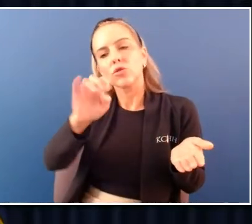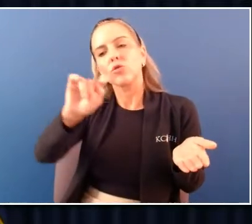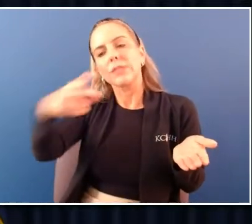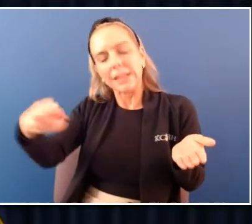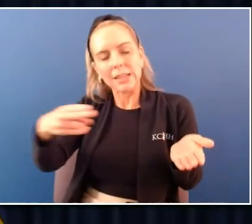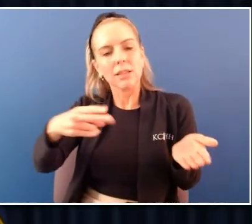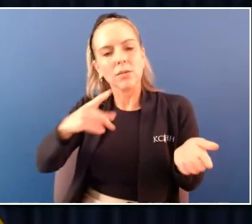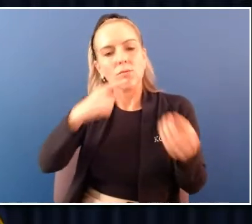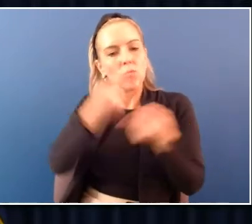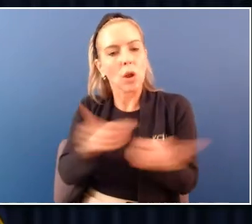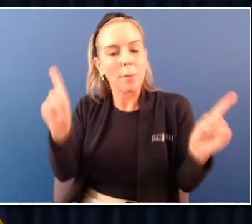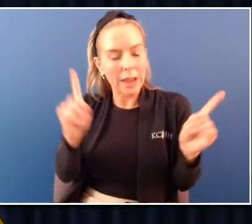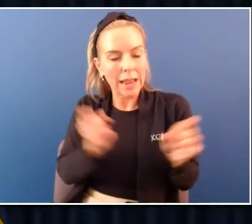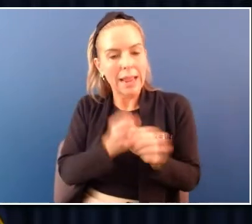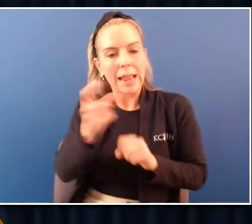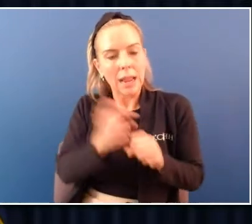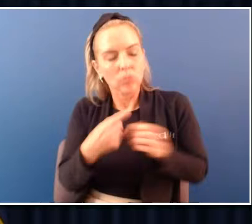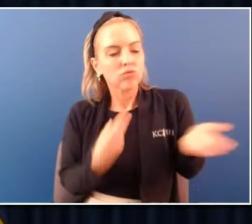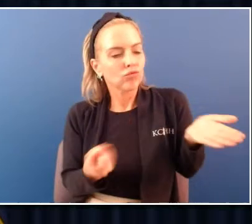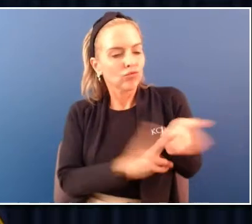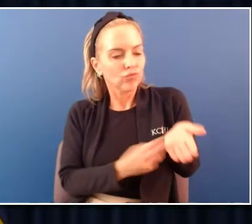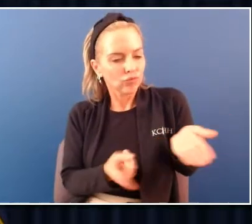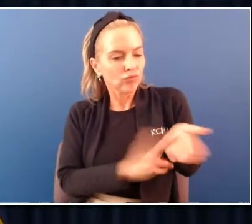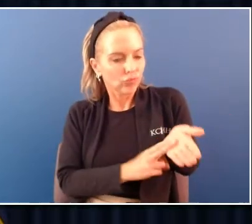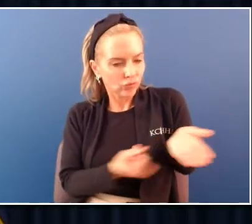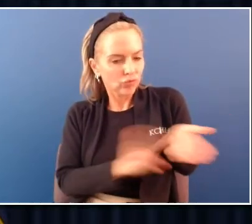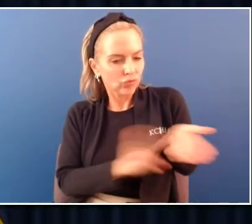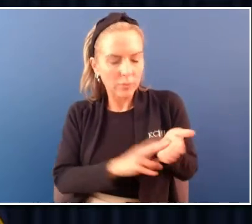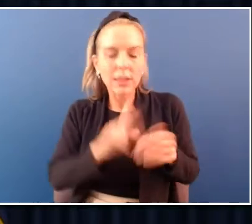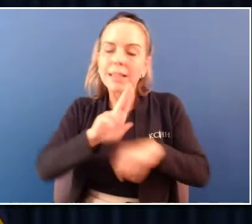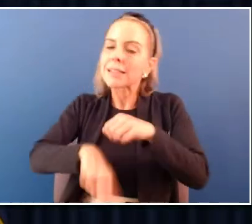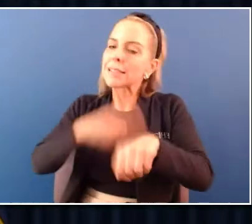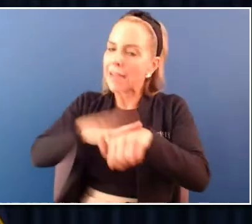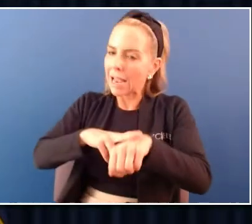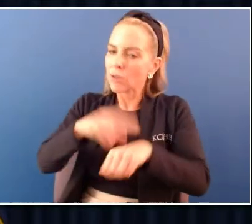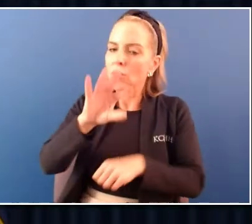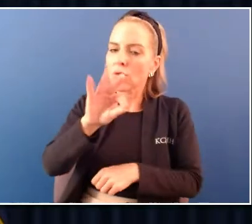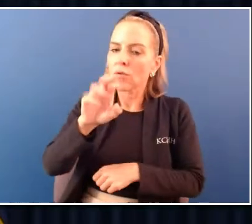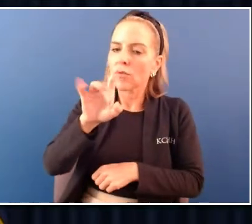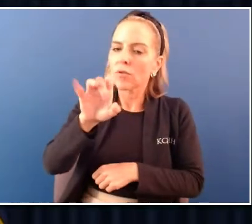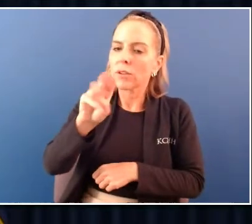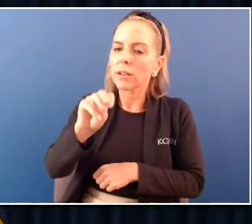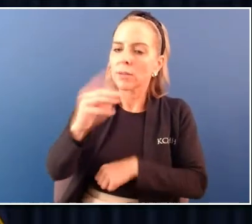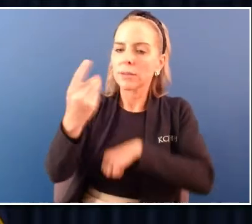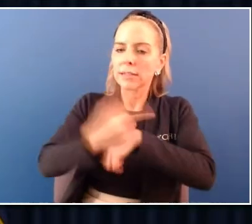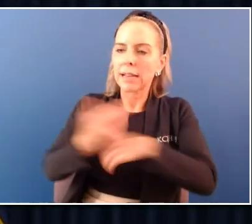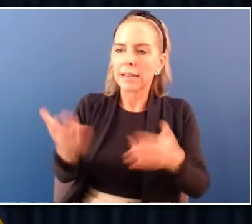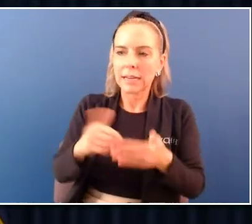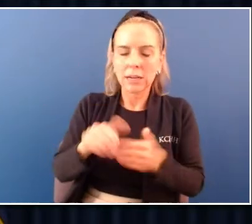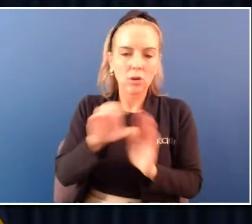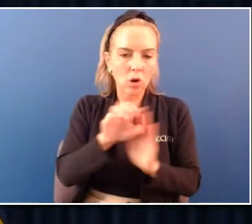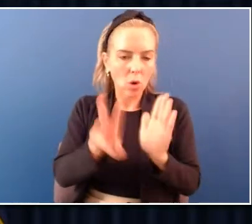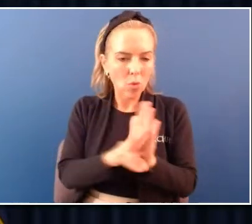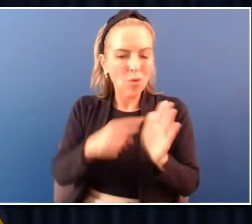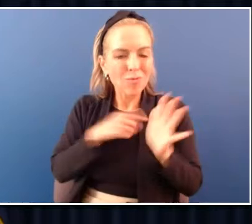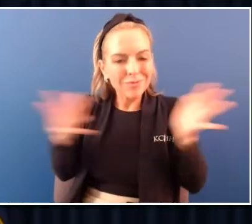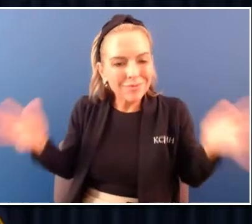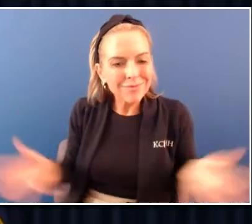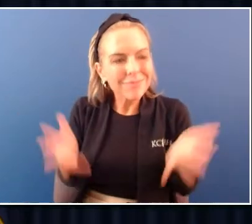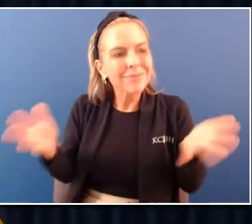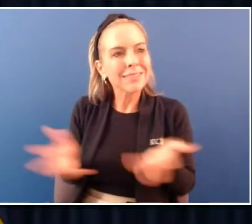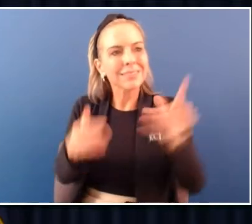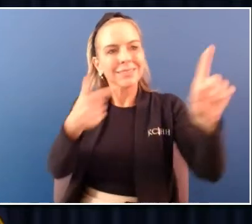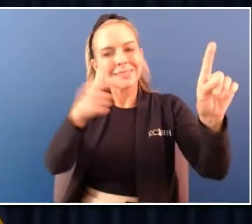In each of them, we've proclaimed Juneteenth as National Freedom Day in the Commonwealth. And each year we urge the General Assembly to